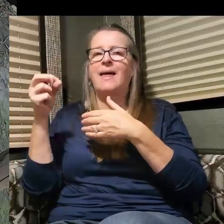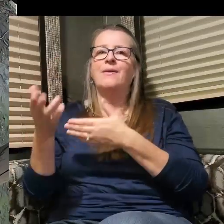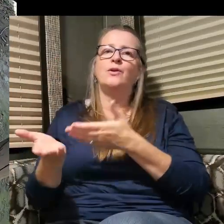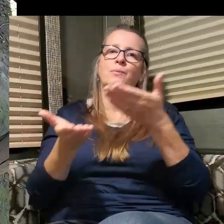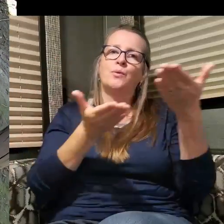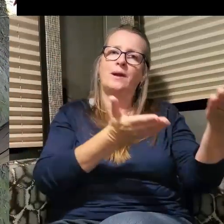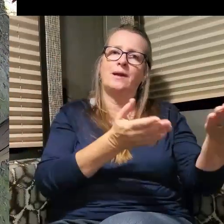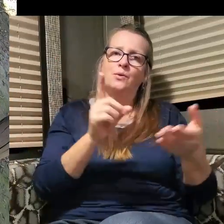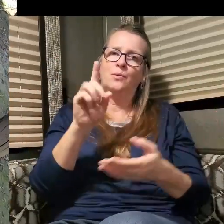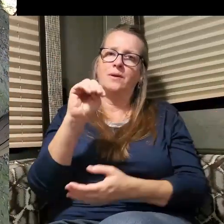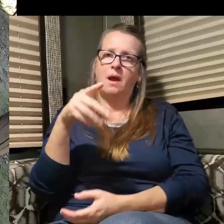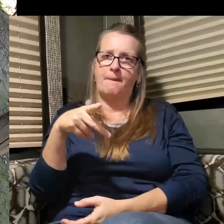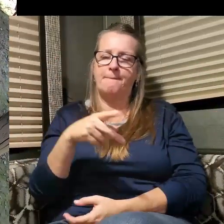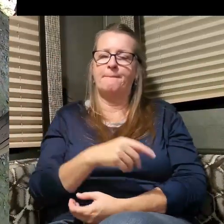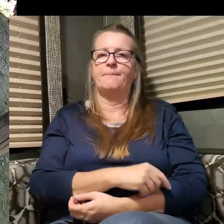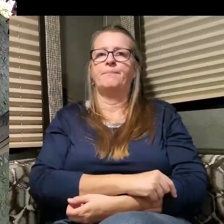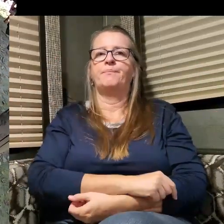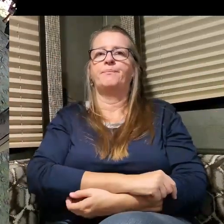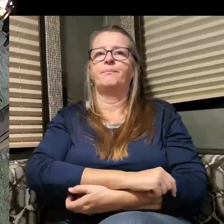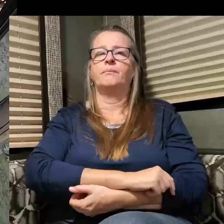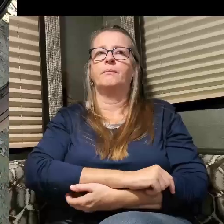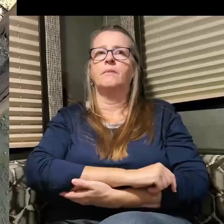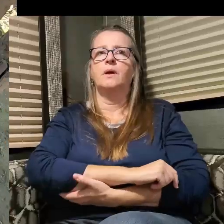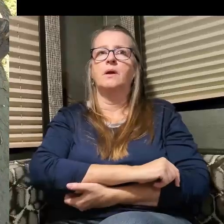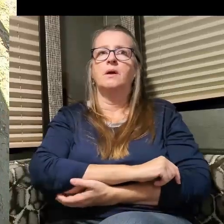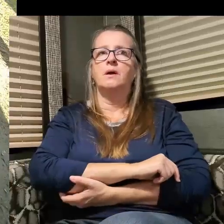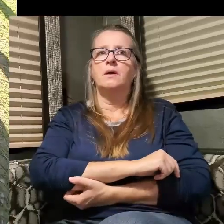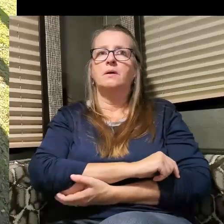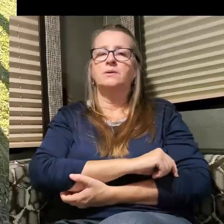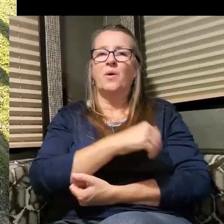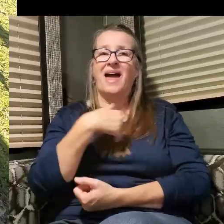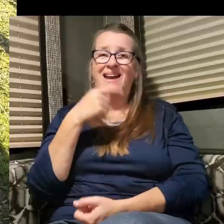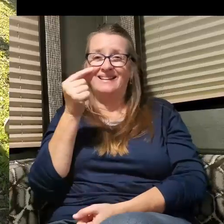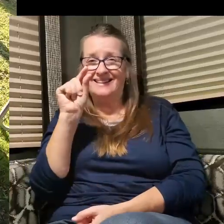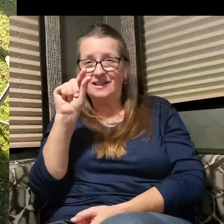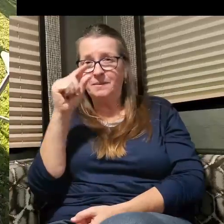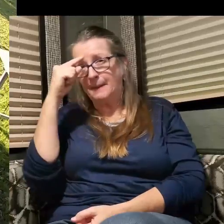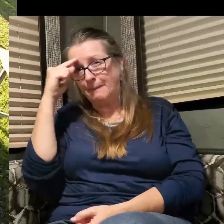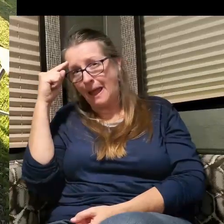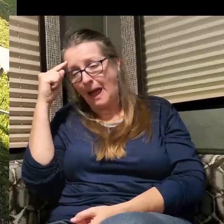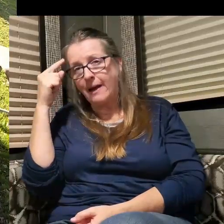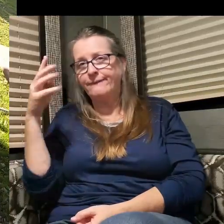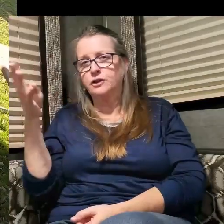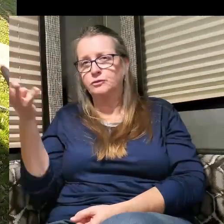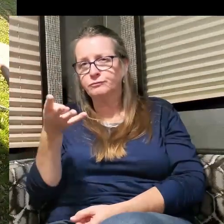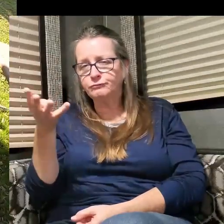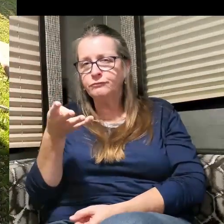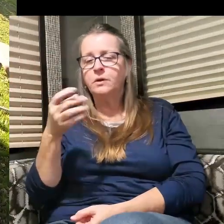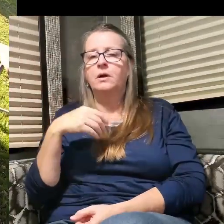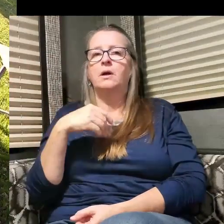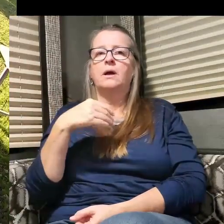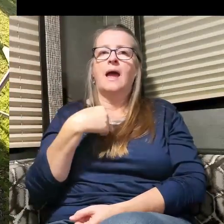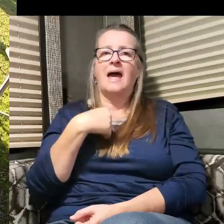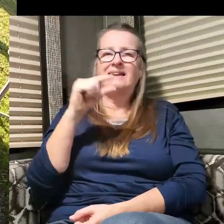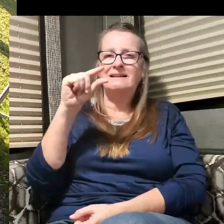station. Okay, so I had a little bit in the black. I've dumped it in